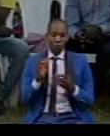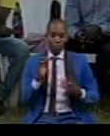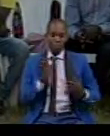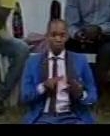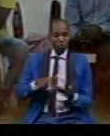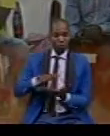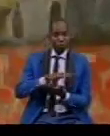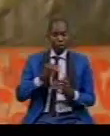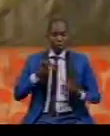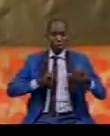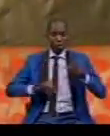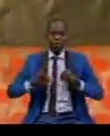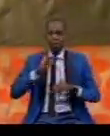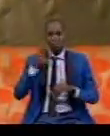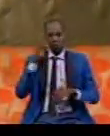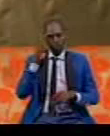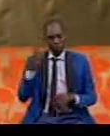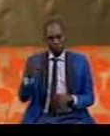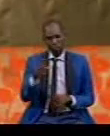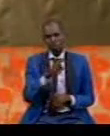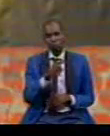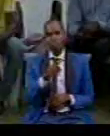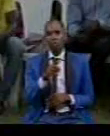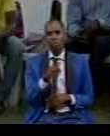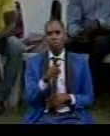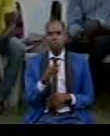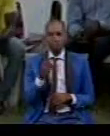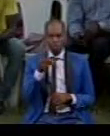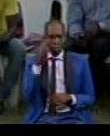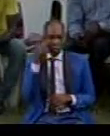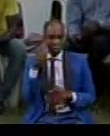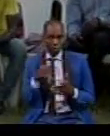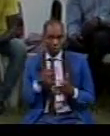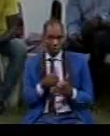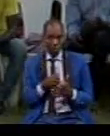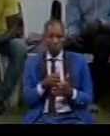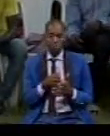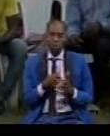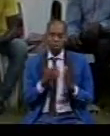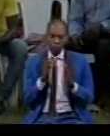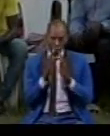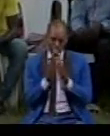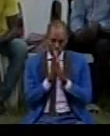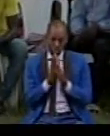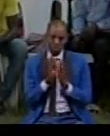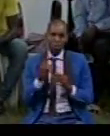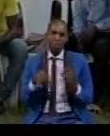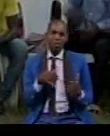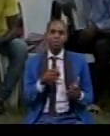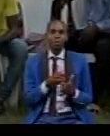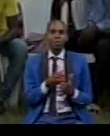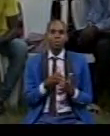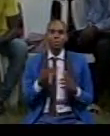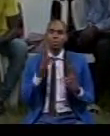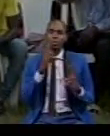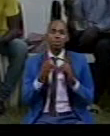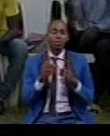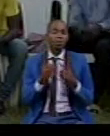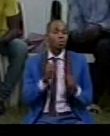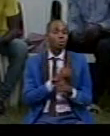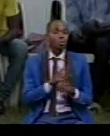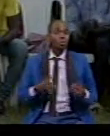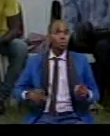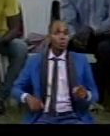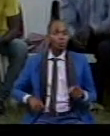at the next verse there, in verse 34. So Jesus had